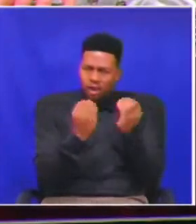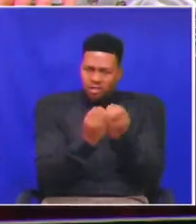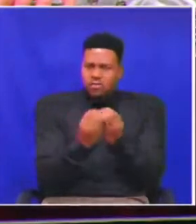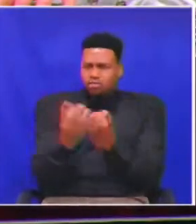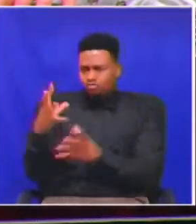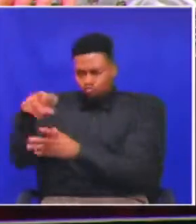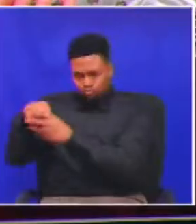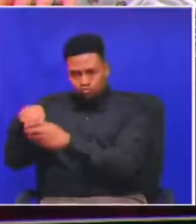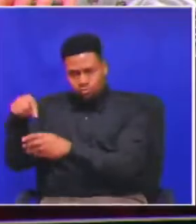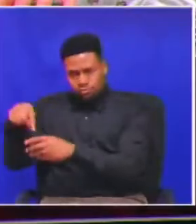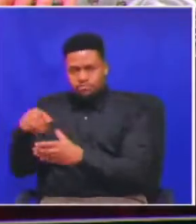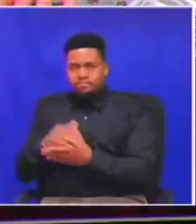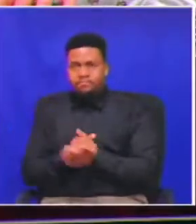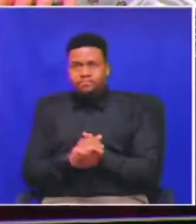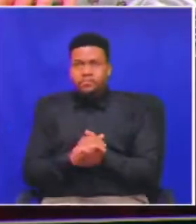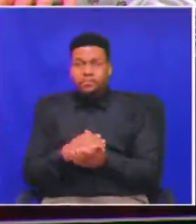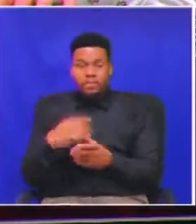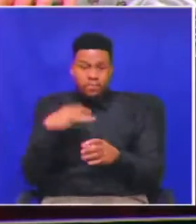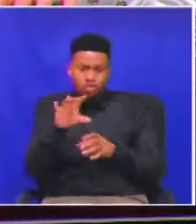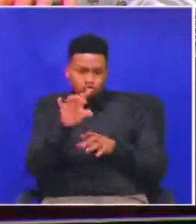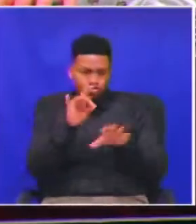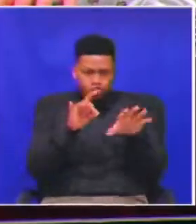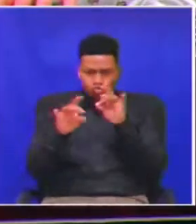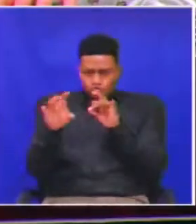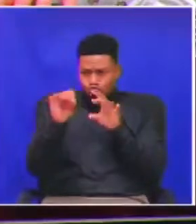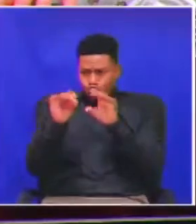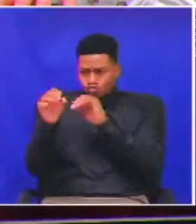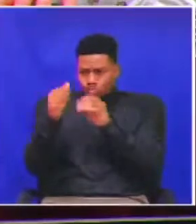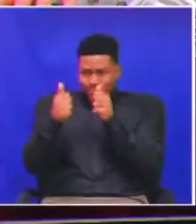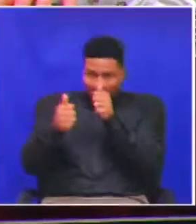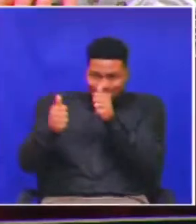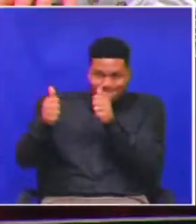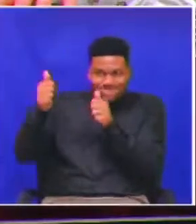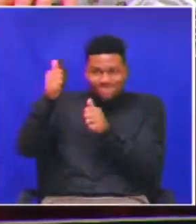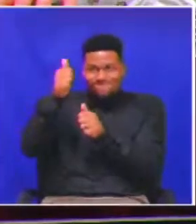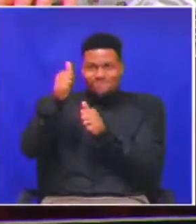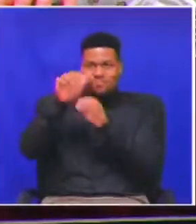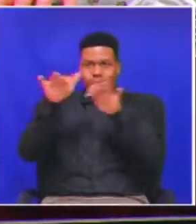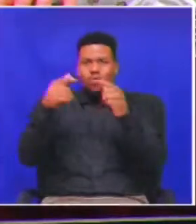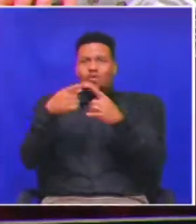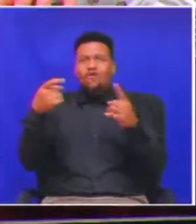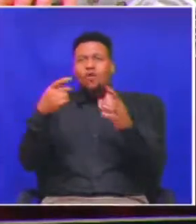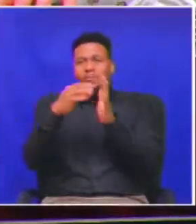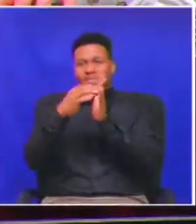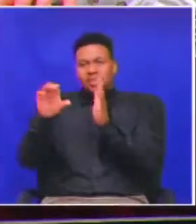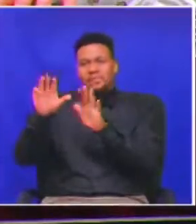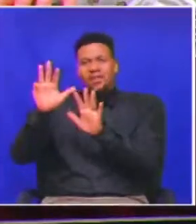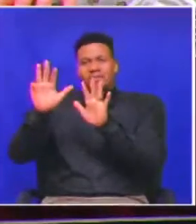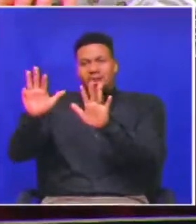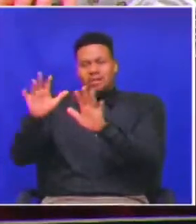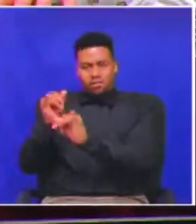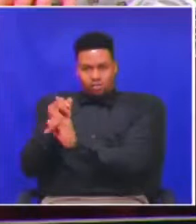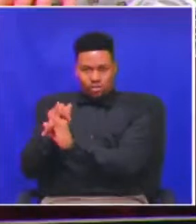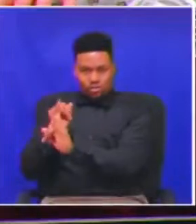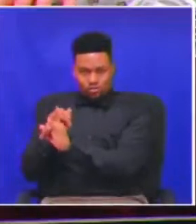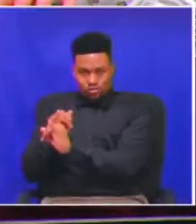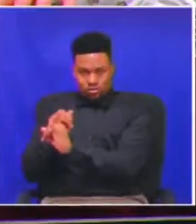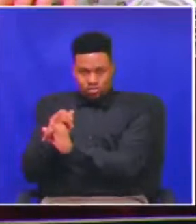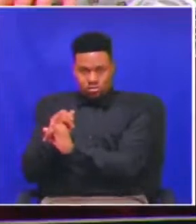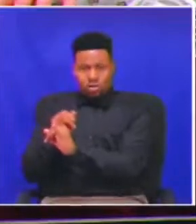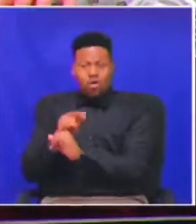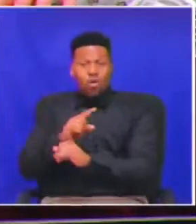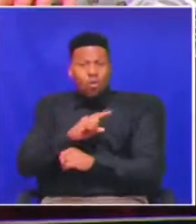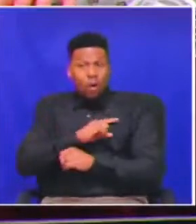heads of certain of the Chapter 9 institutions for the panel because these are independent